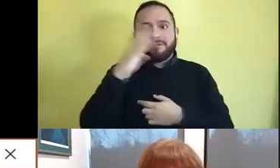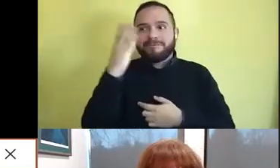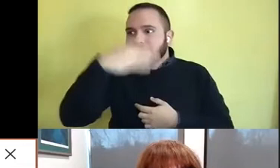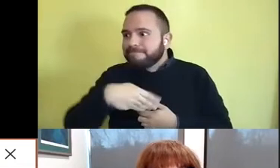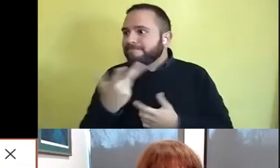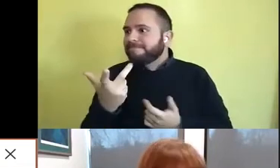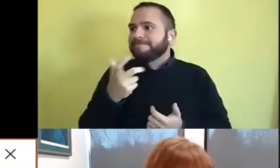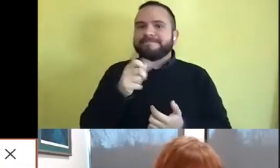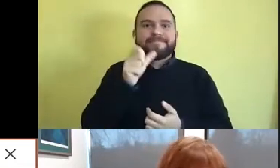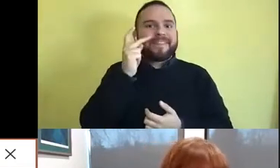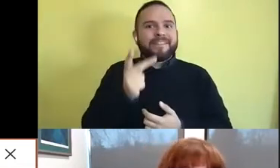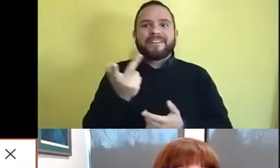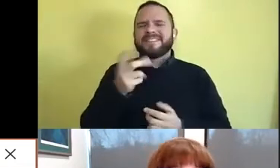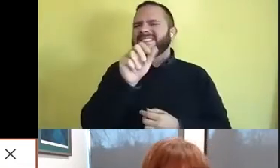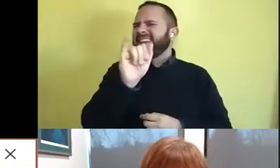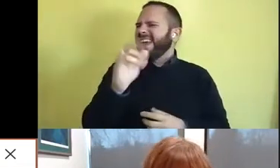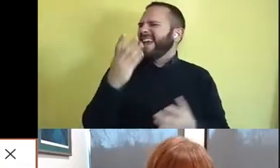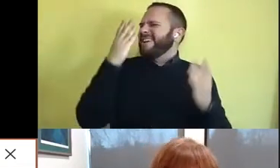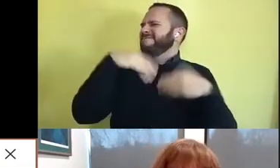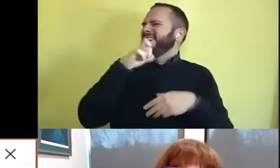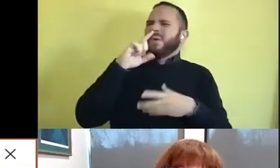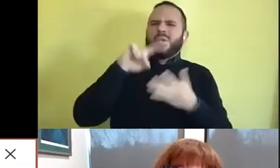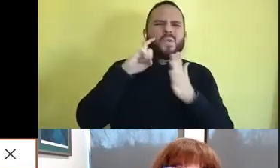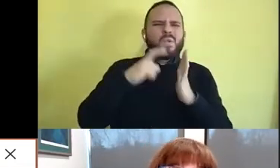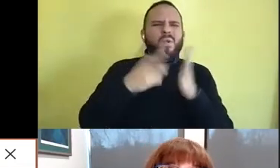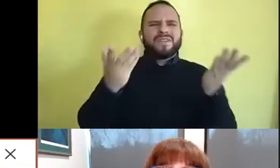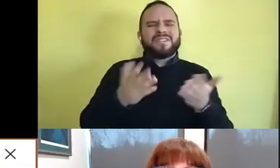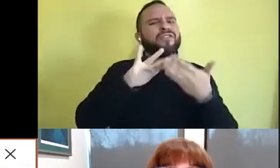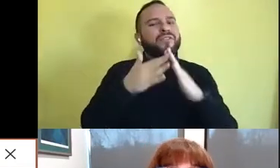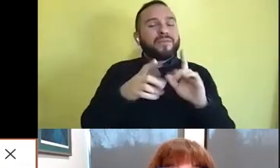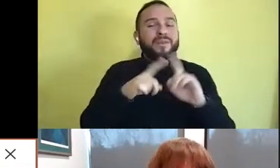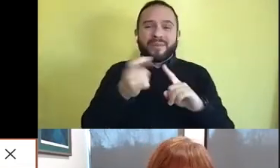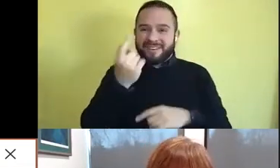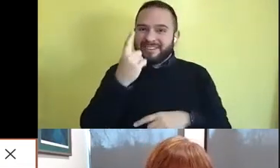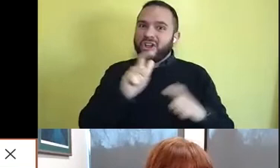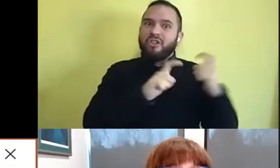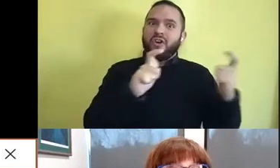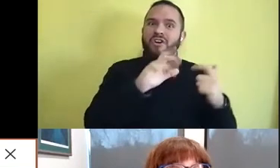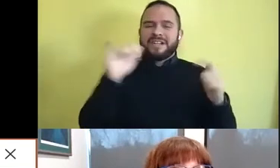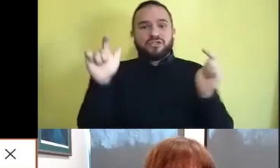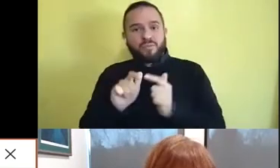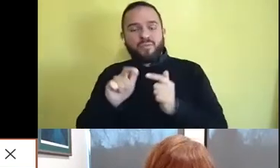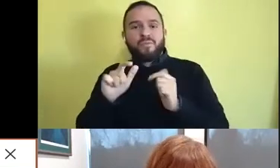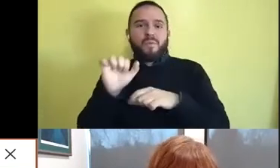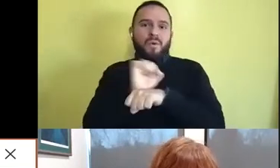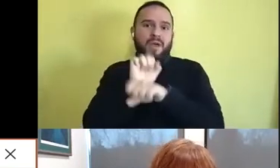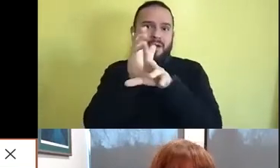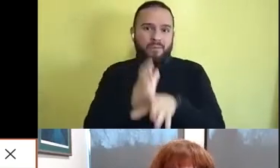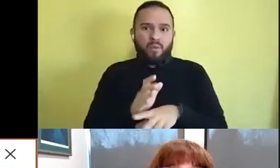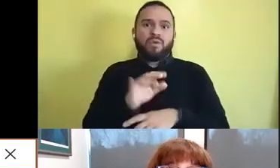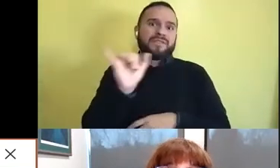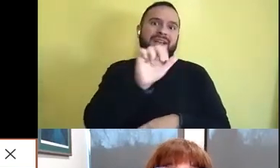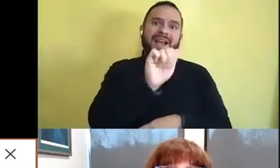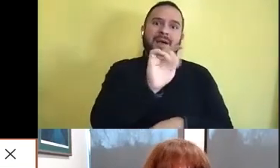not seeing the effects of AI in your community, large and small employers from Amazon to your neighborhood grocery